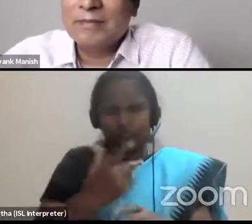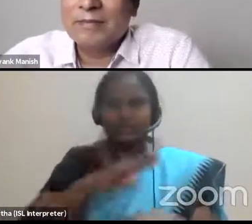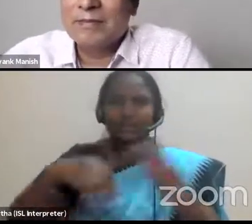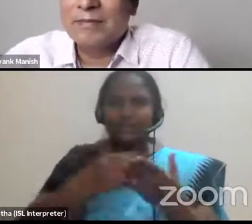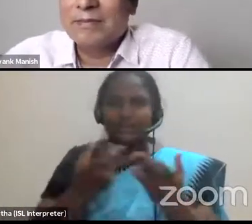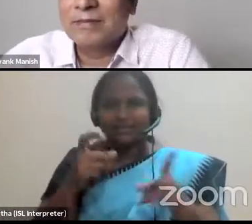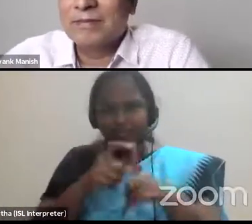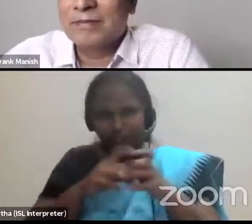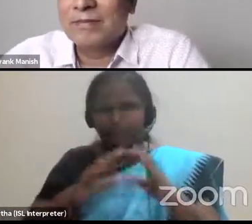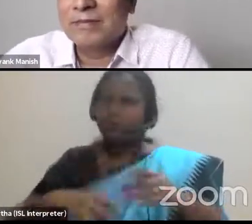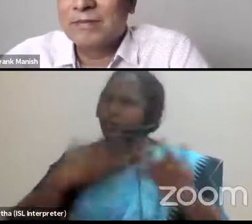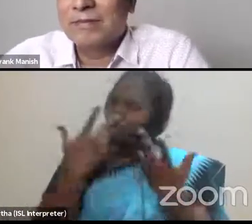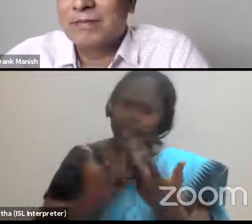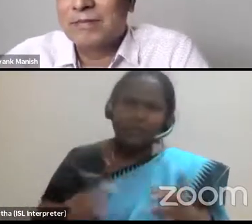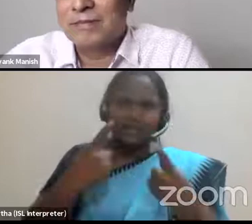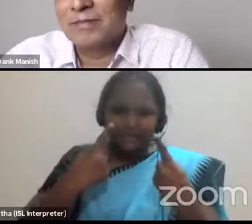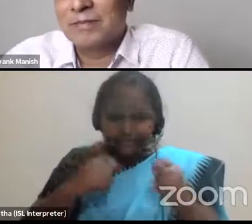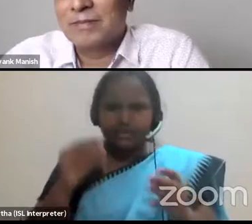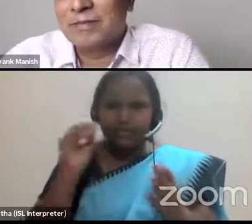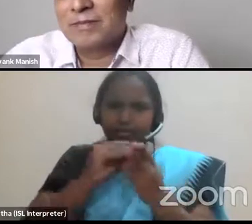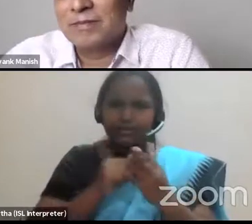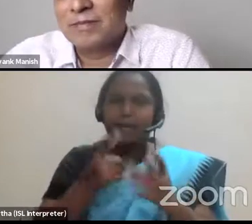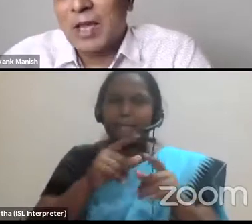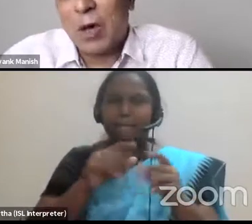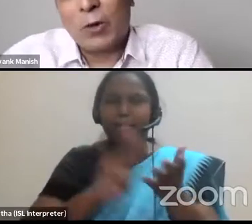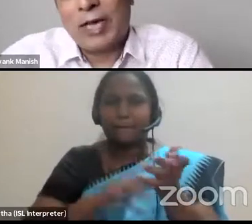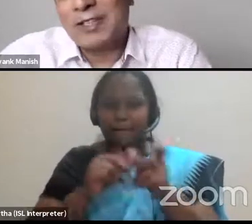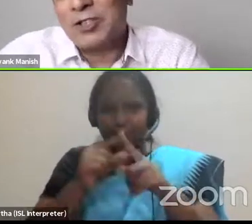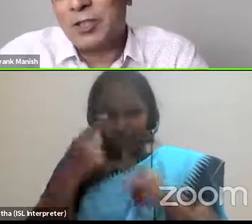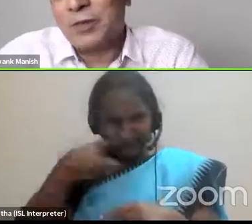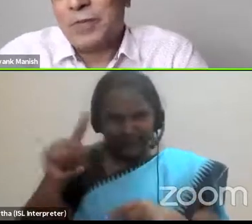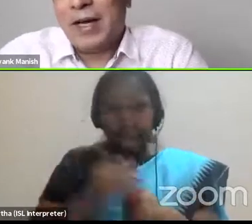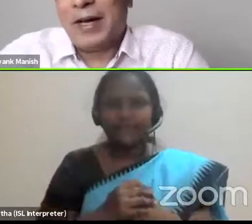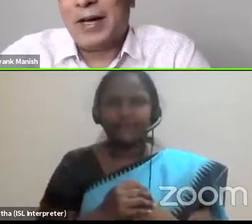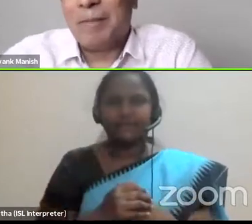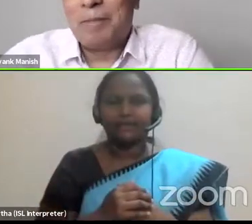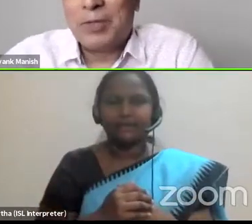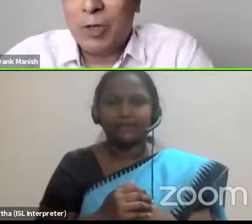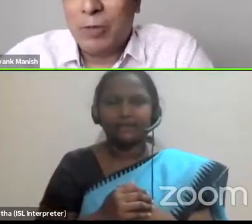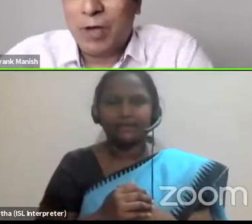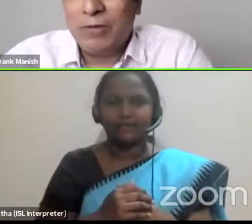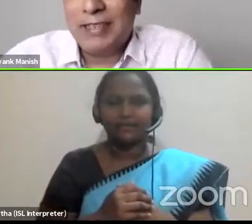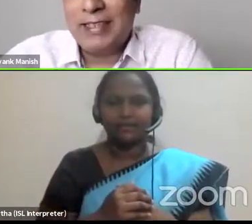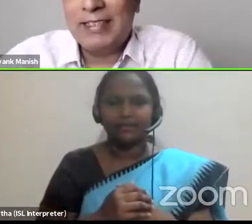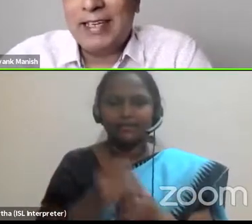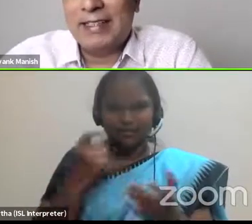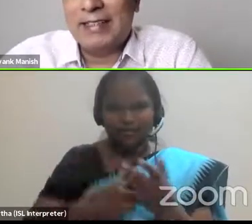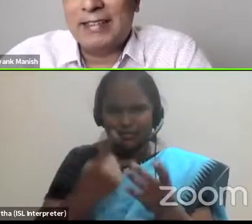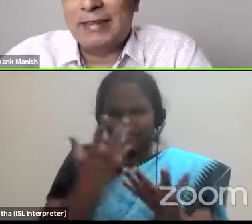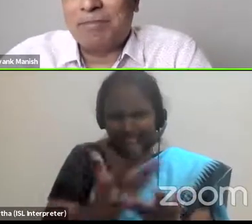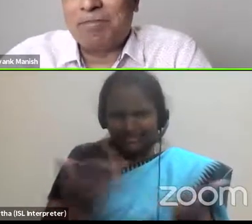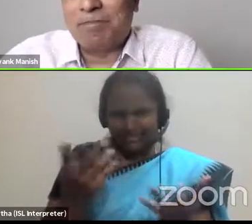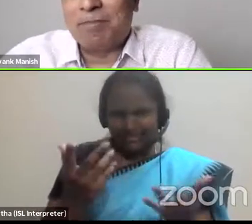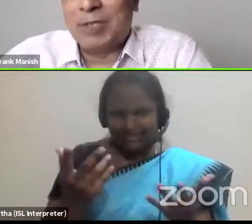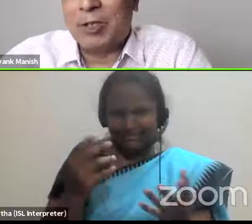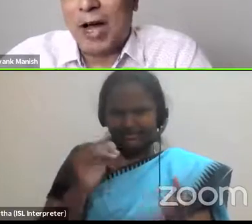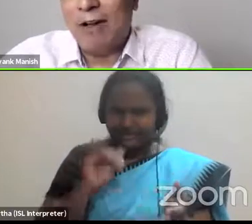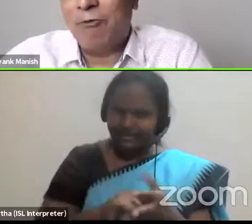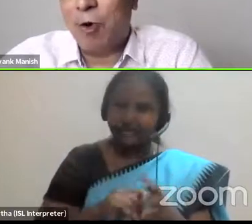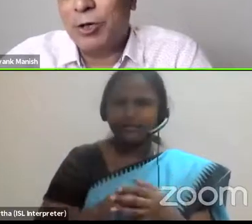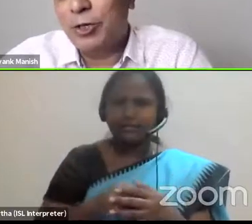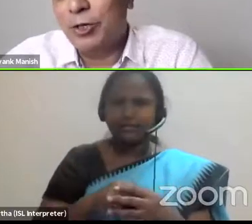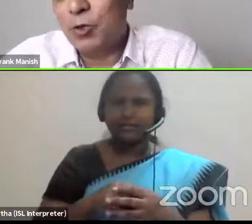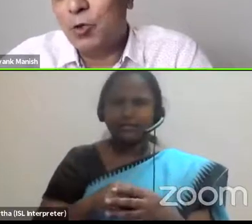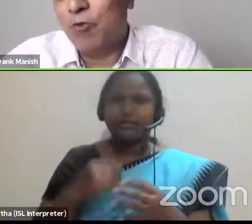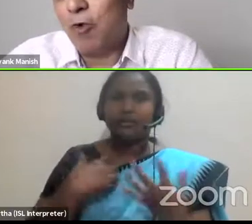hologram, digital persona? What else you're trying to bring into MAP, right? Oh, yes, sure. You know, one of the things that, you know,